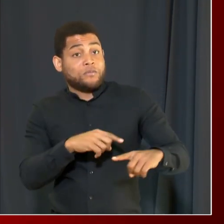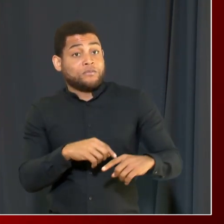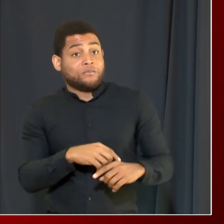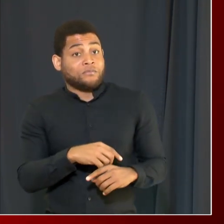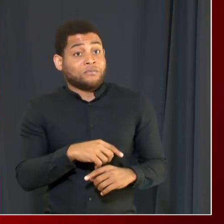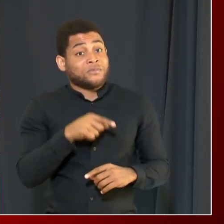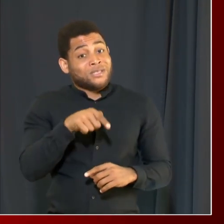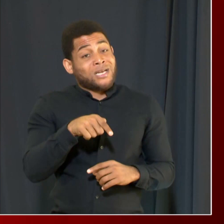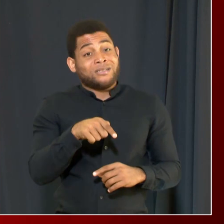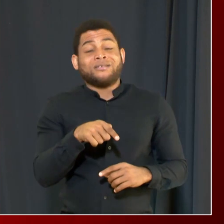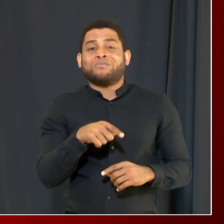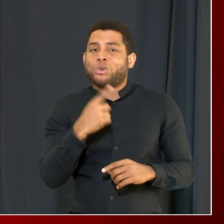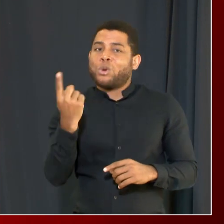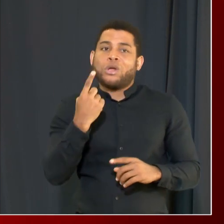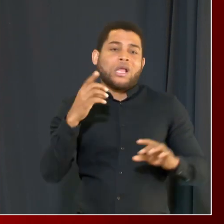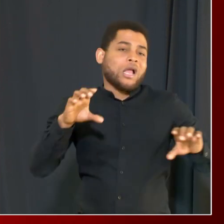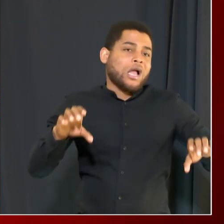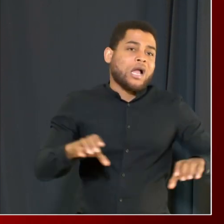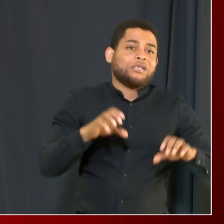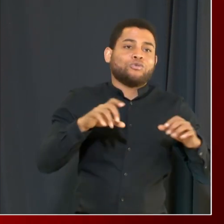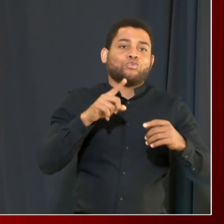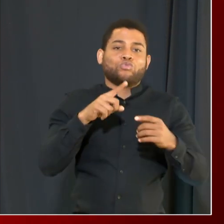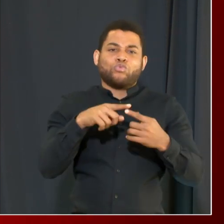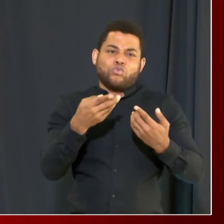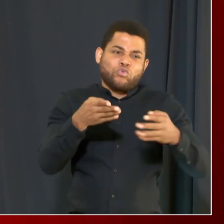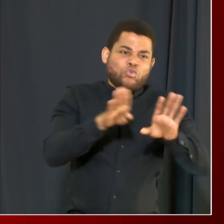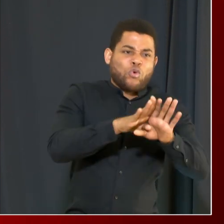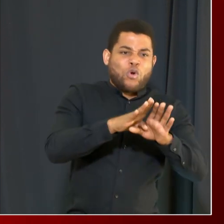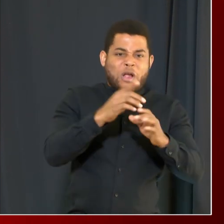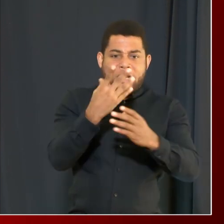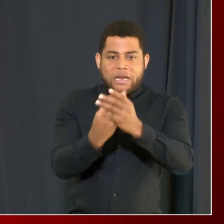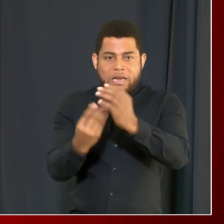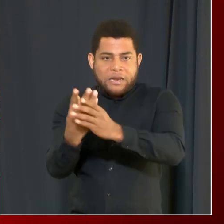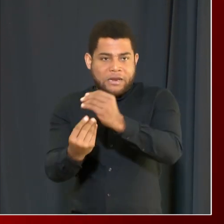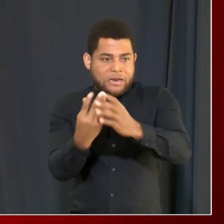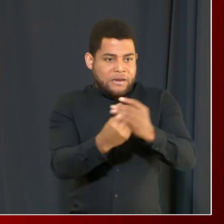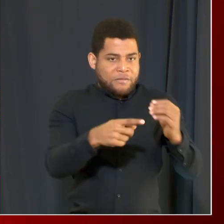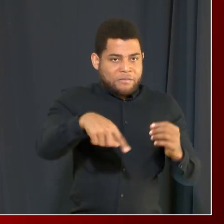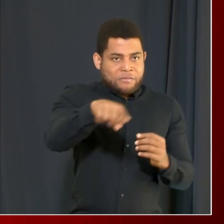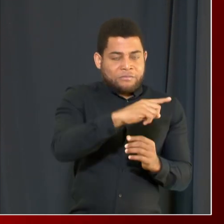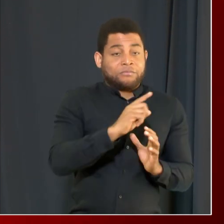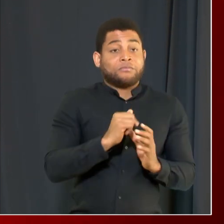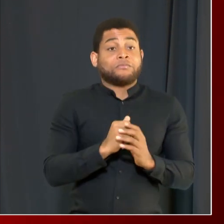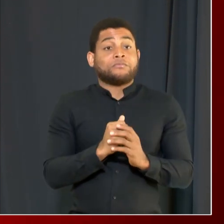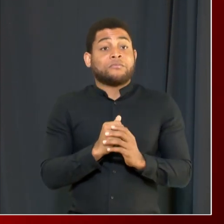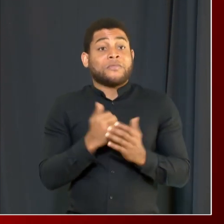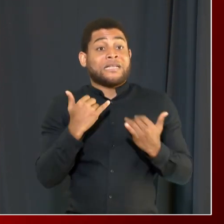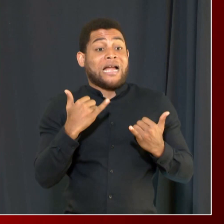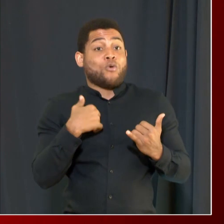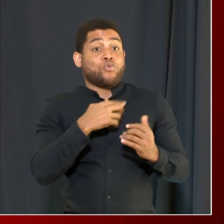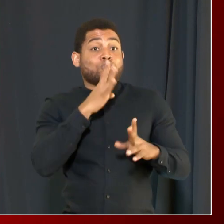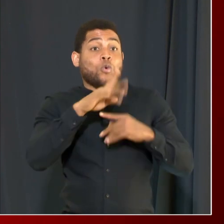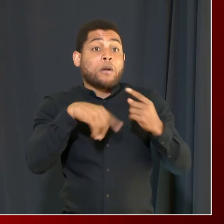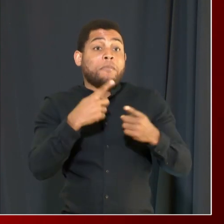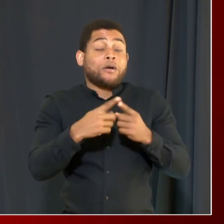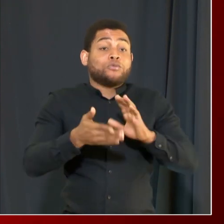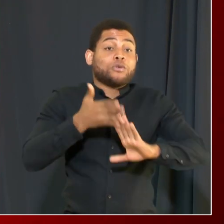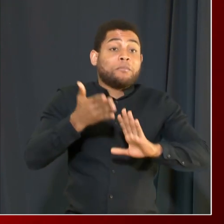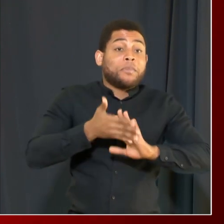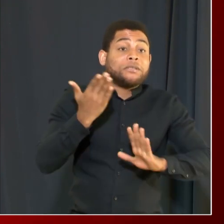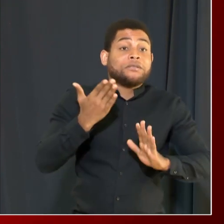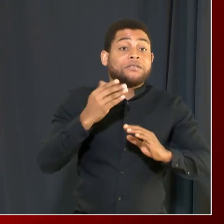to important gaps. The second area is asking the Deputy Mayor for Operations and Infrastructure to look at where there are